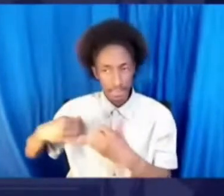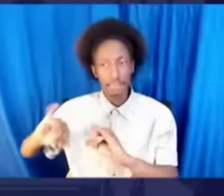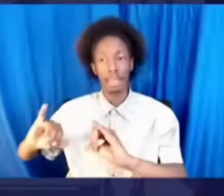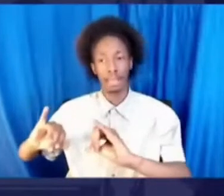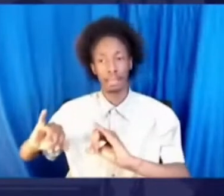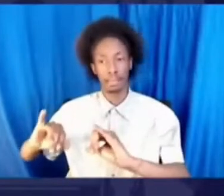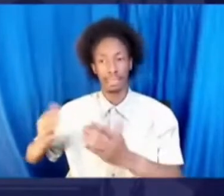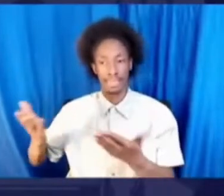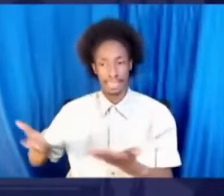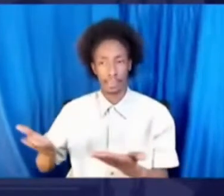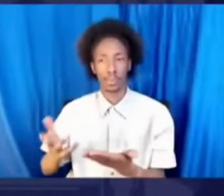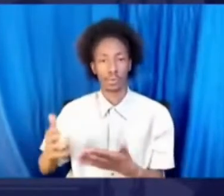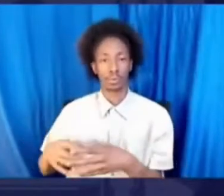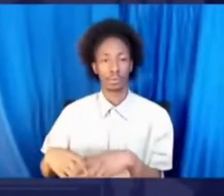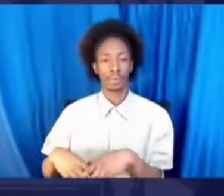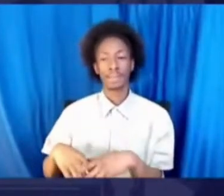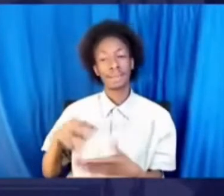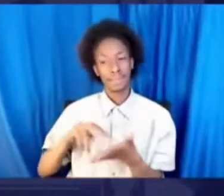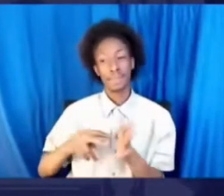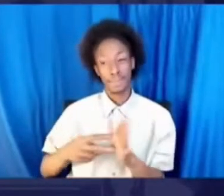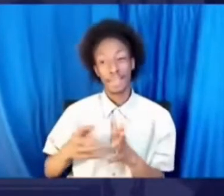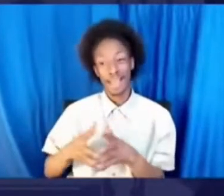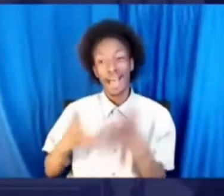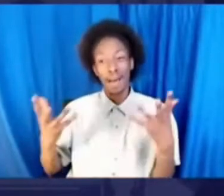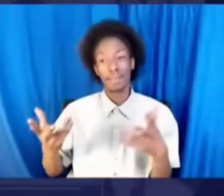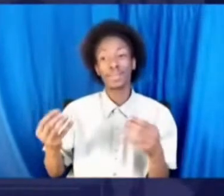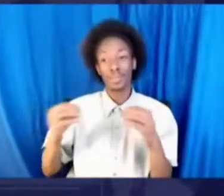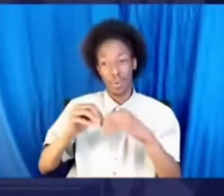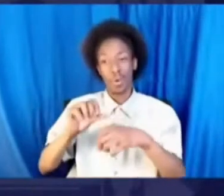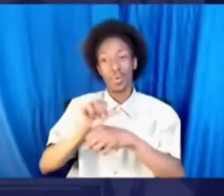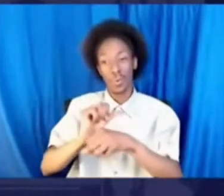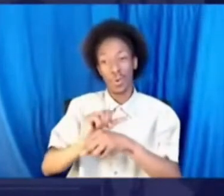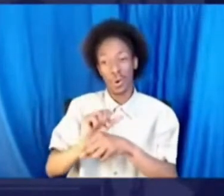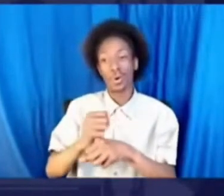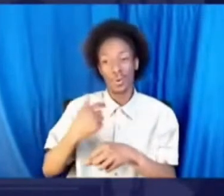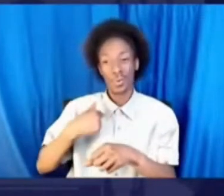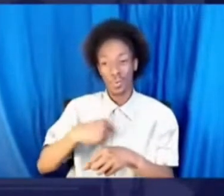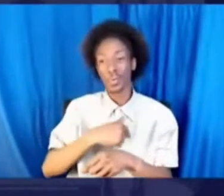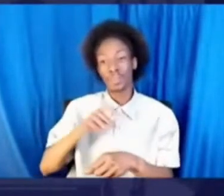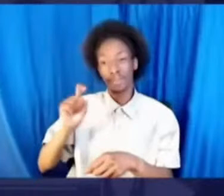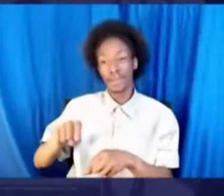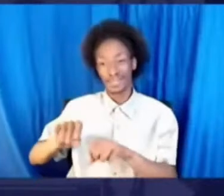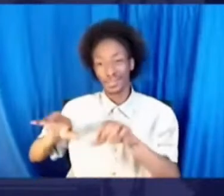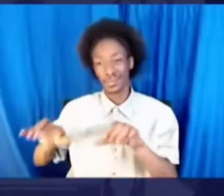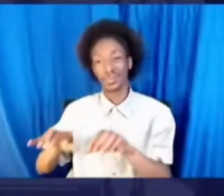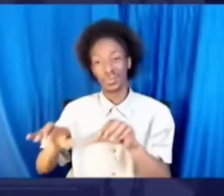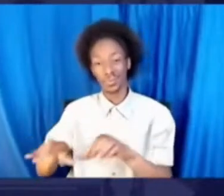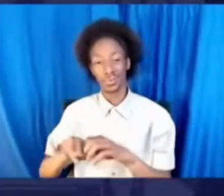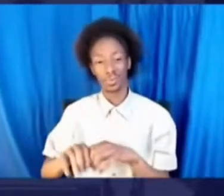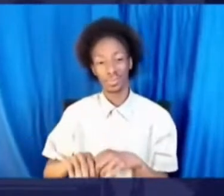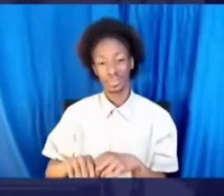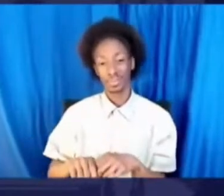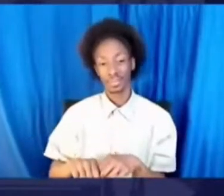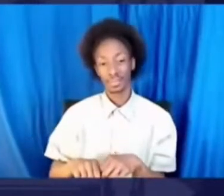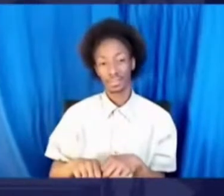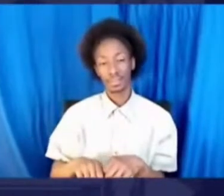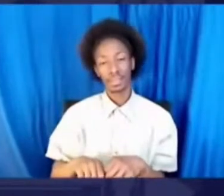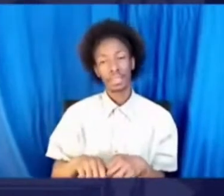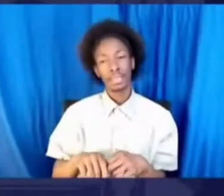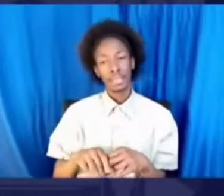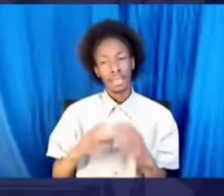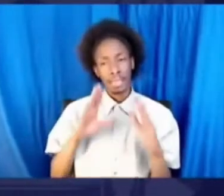country, meaning how much more work we still have yet to do. You know, I hope and know